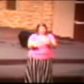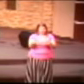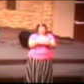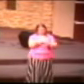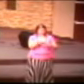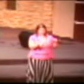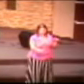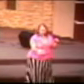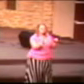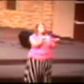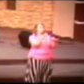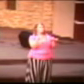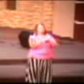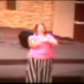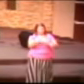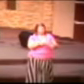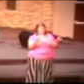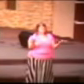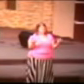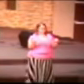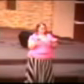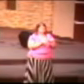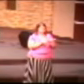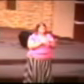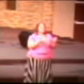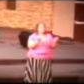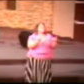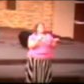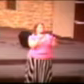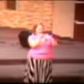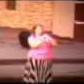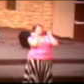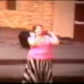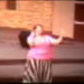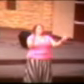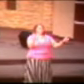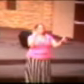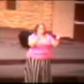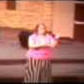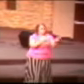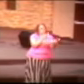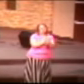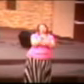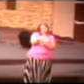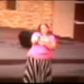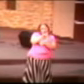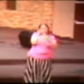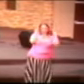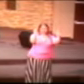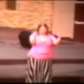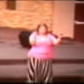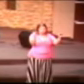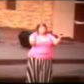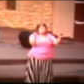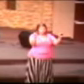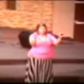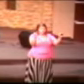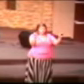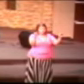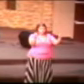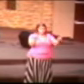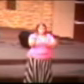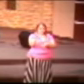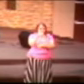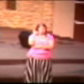because this is where we come in order to be sent back out into the world. So for those of you that teach, who